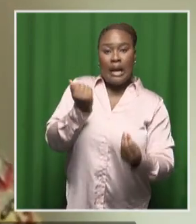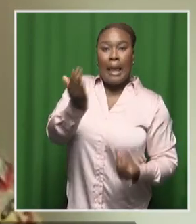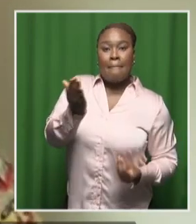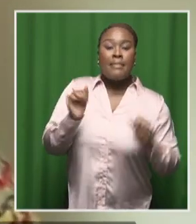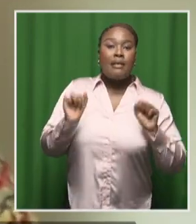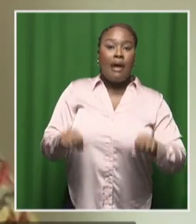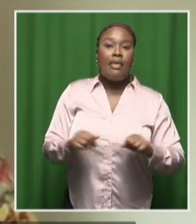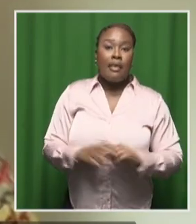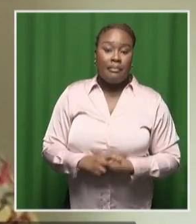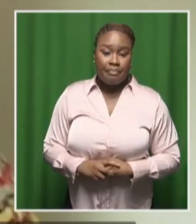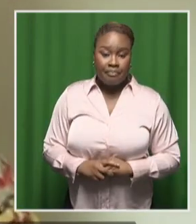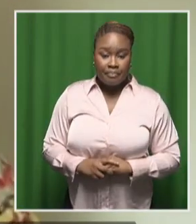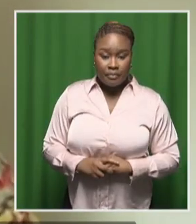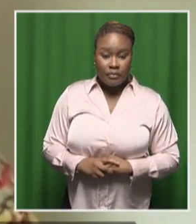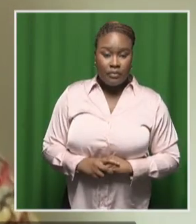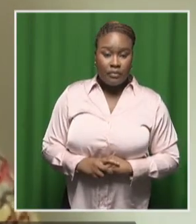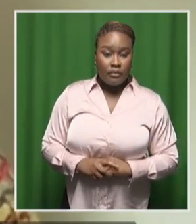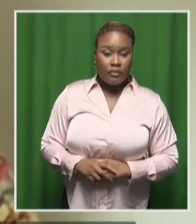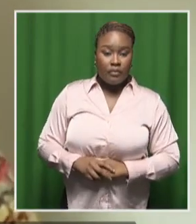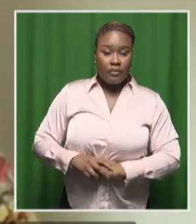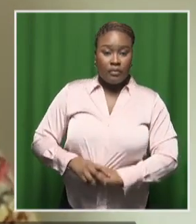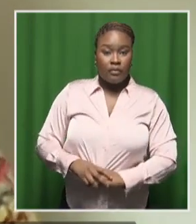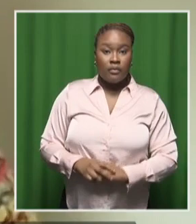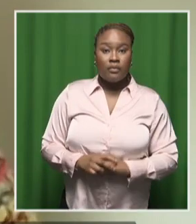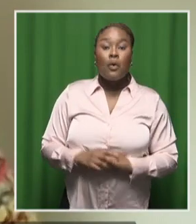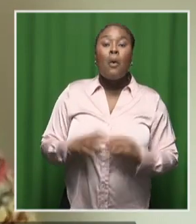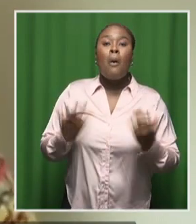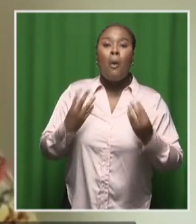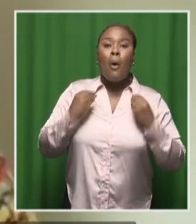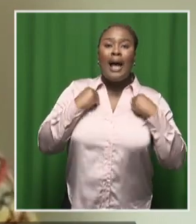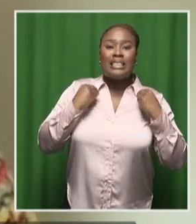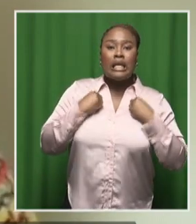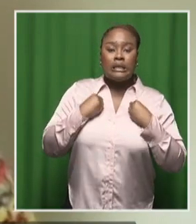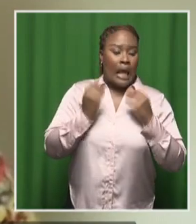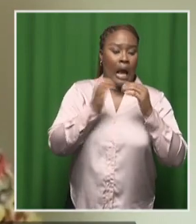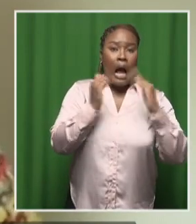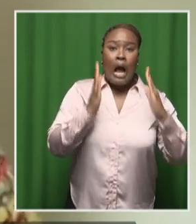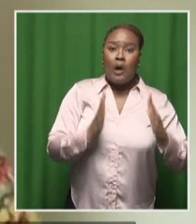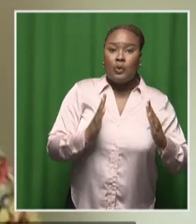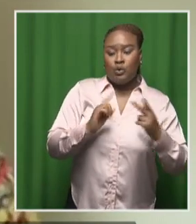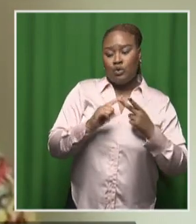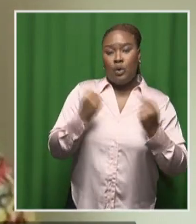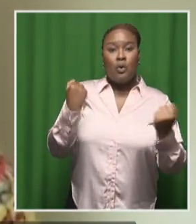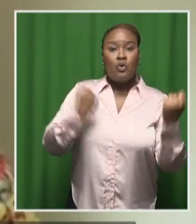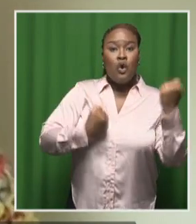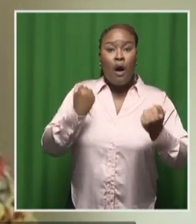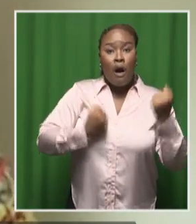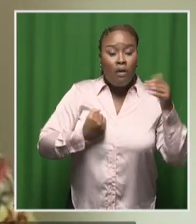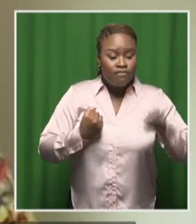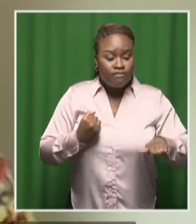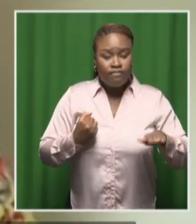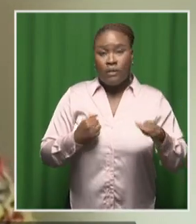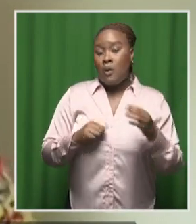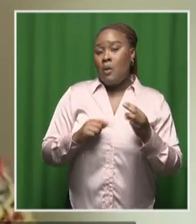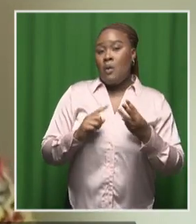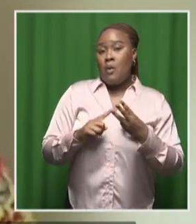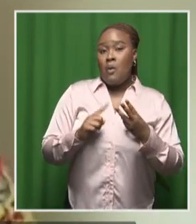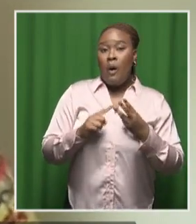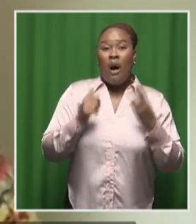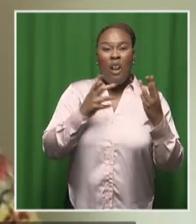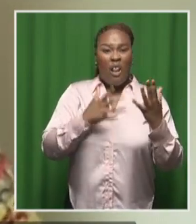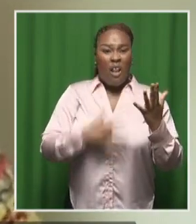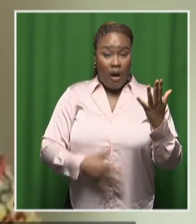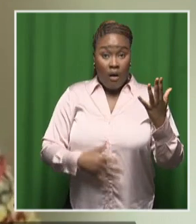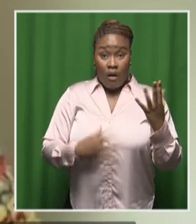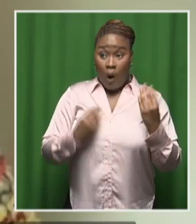can also attach, and sometimes you have assets, like for example a car or etc.